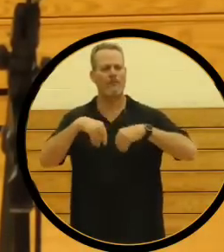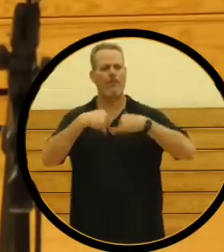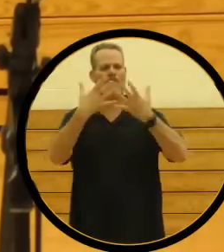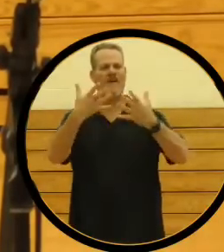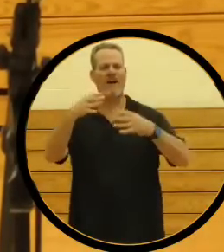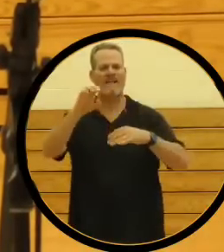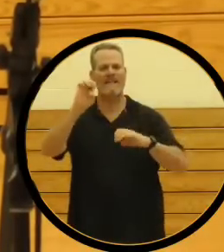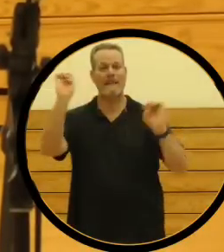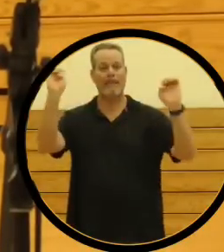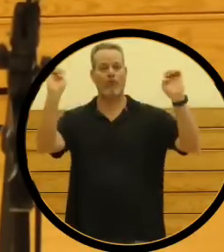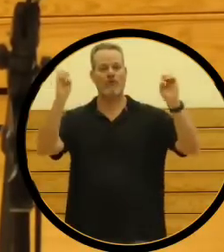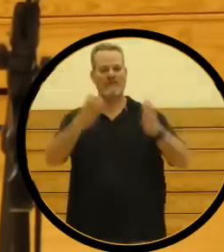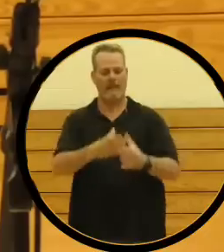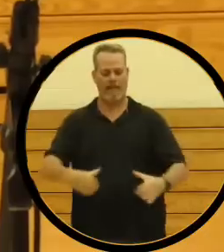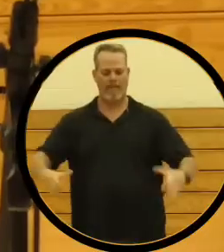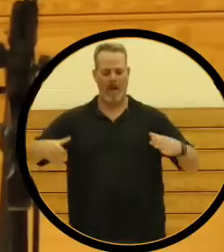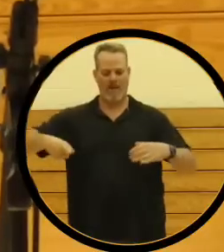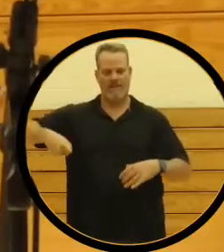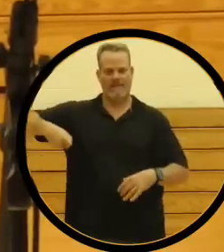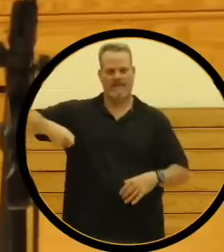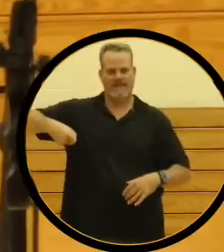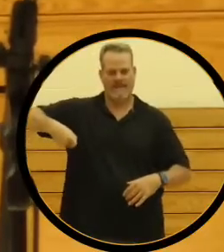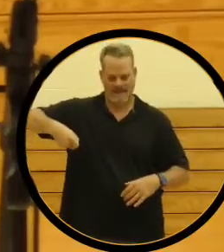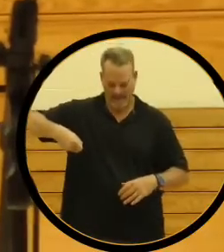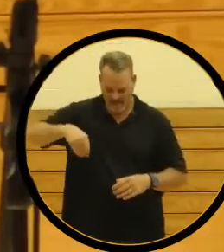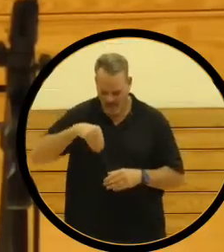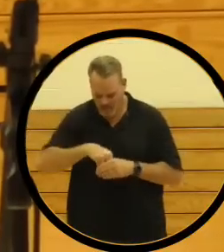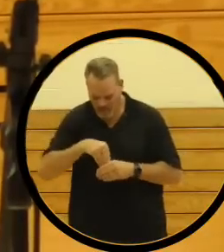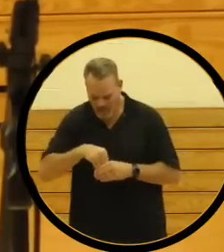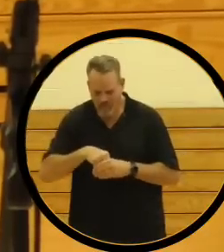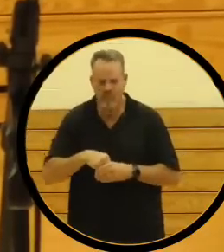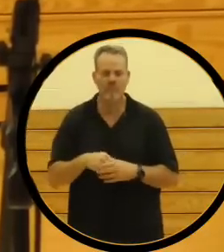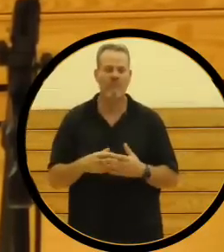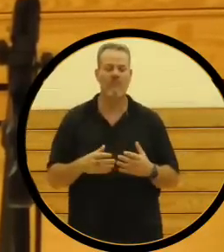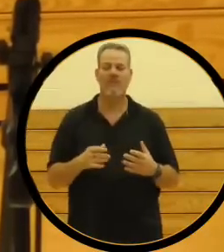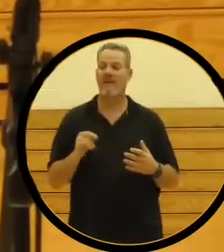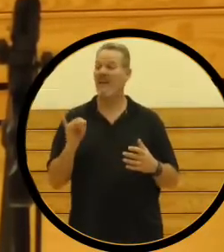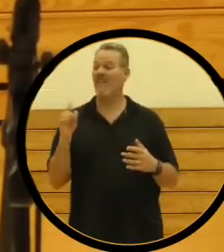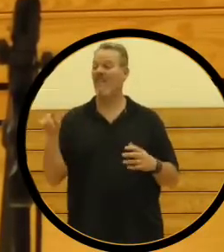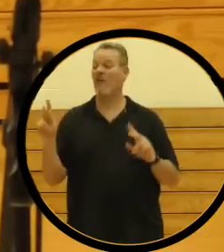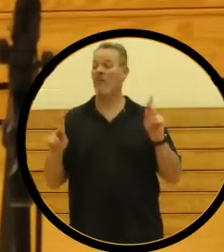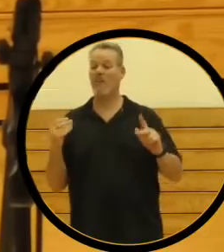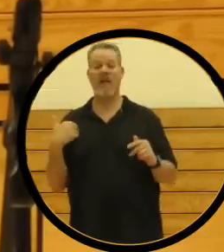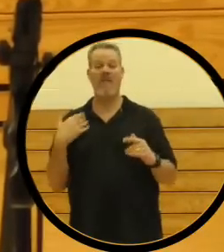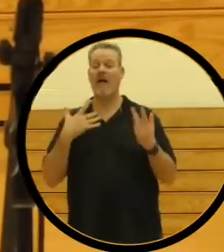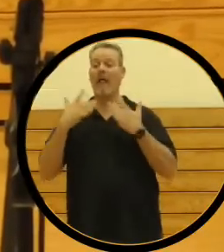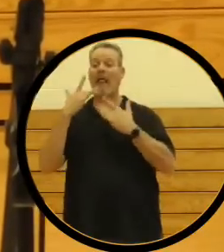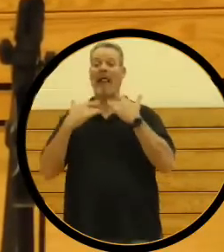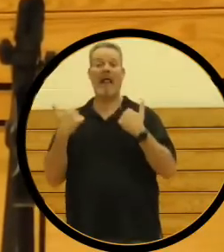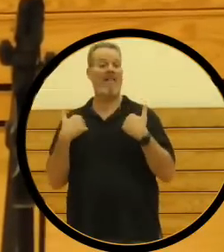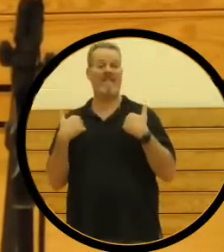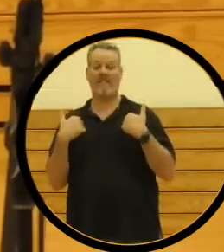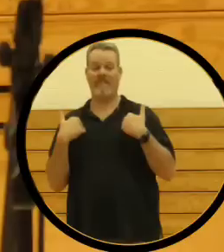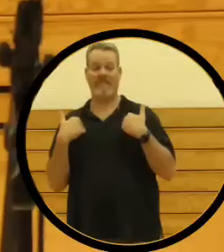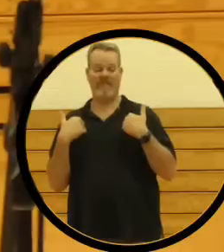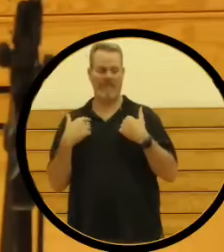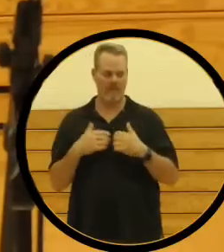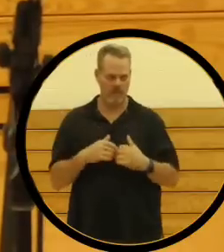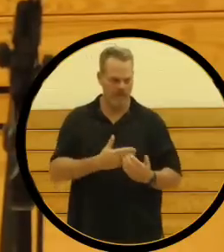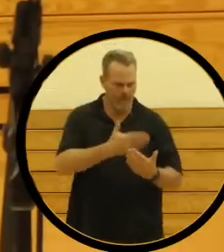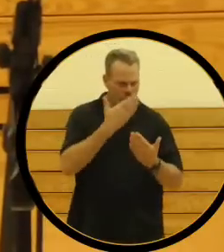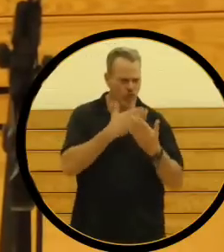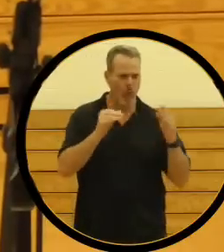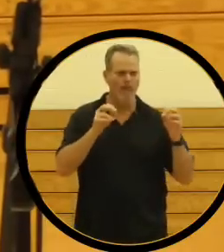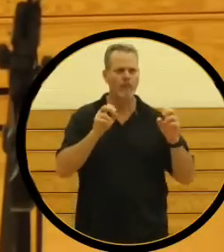emergency buckets as a starter for folks who may not have one yet. And it's a really